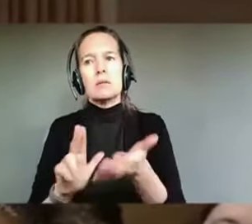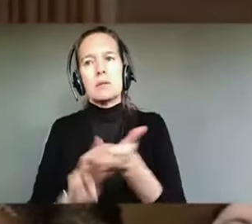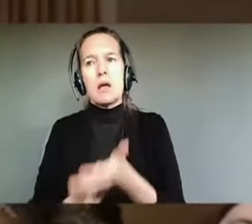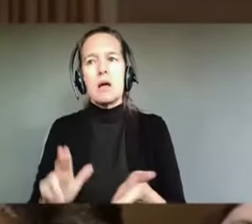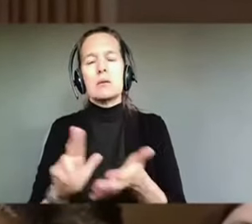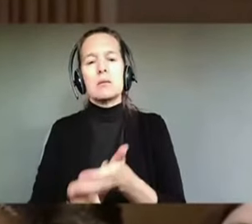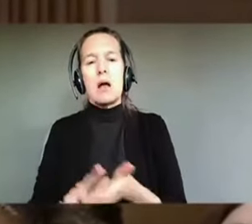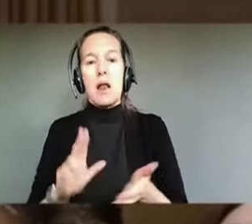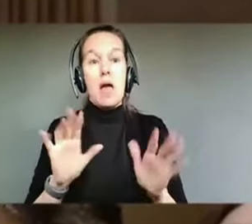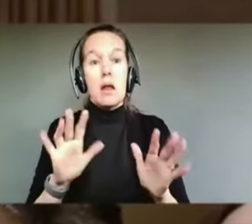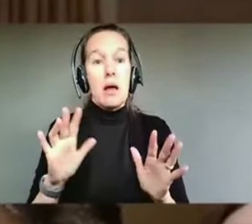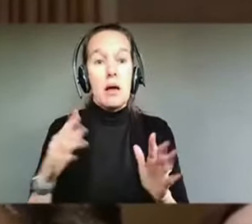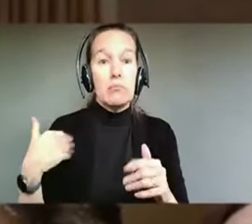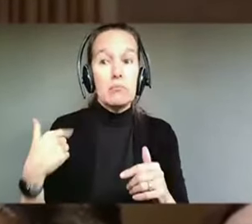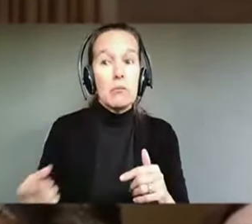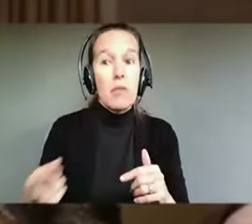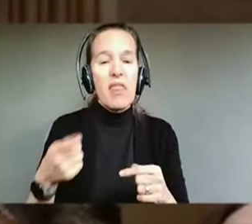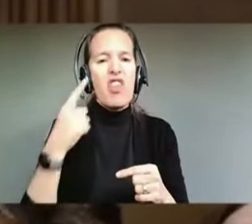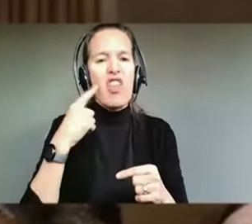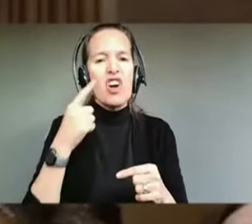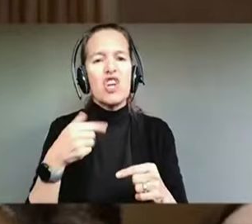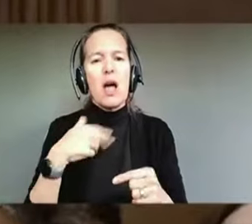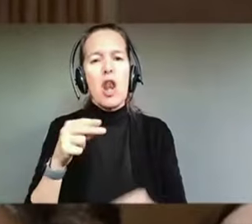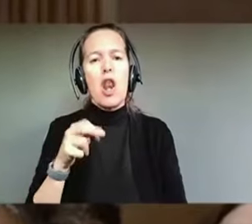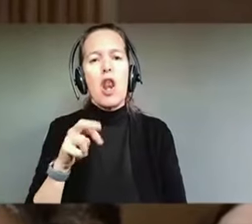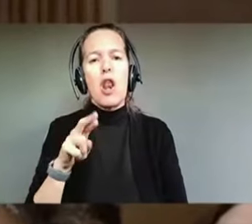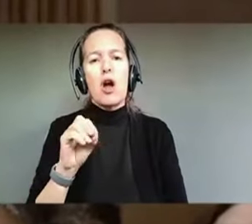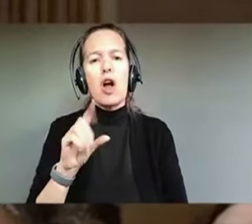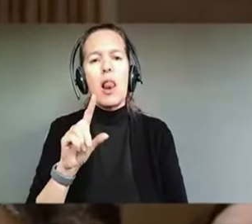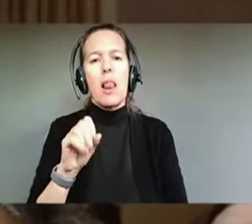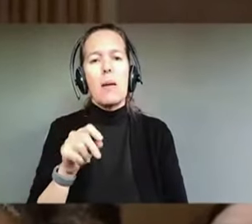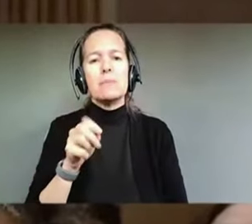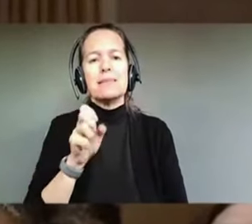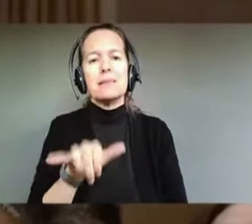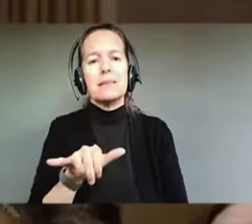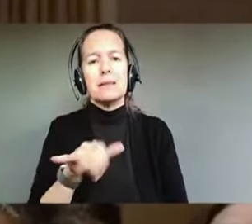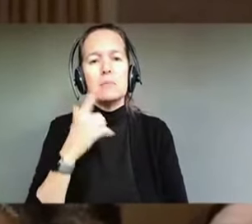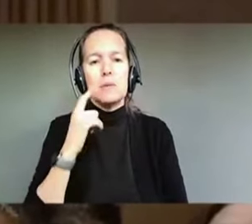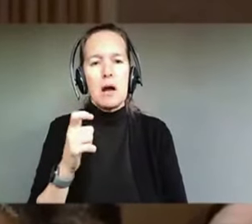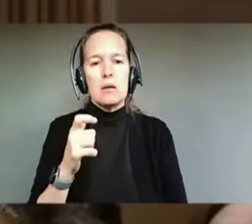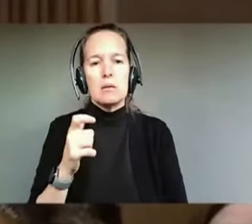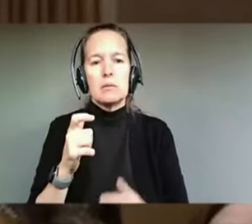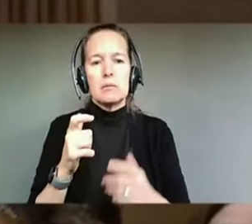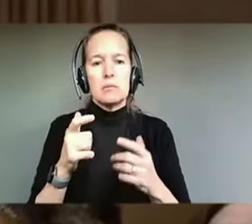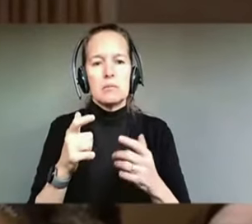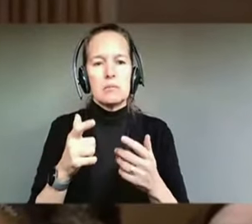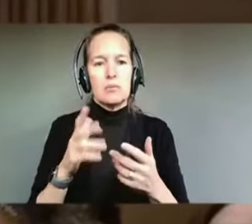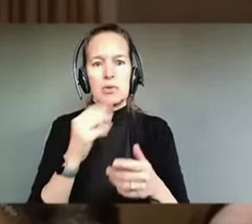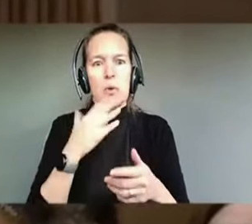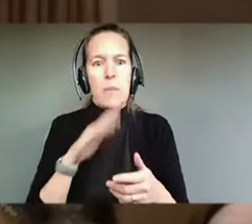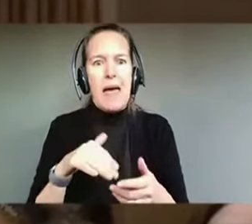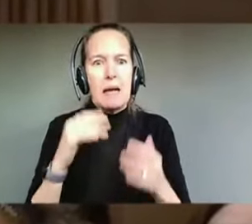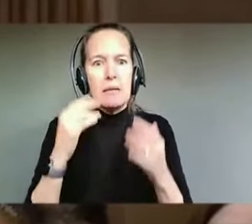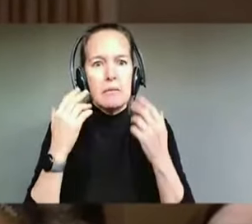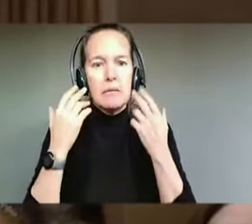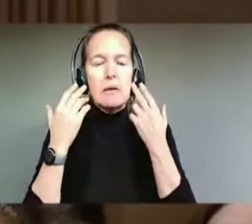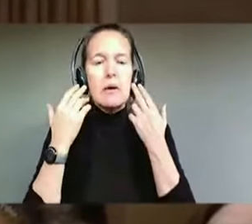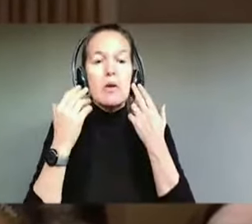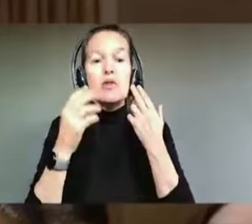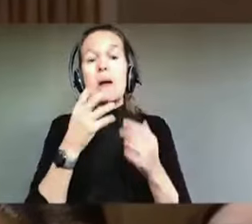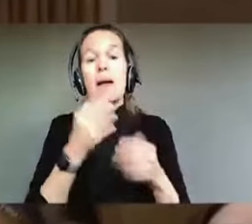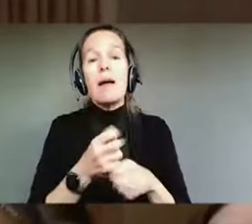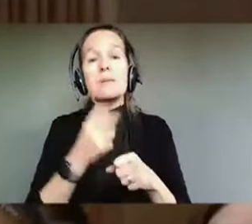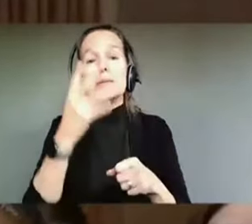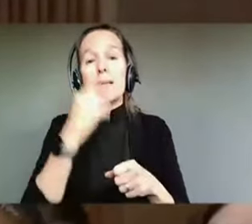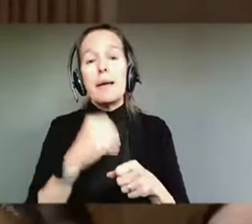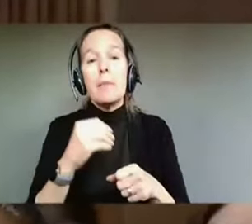had narcolepsy at one point because her fatigue was so bad. Mm-hmm. And just to get the sleep apnea test, all the crap that they have to